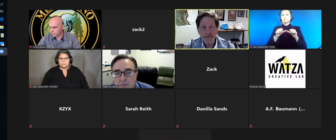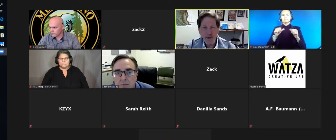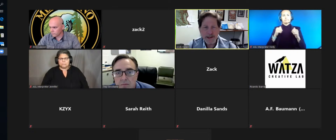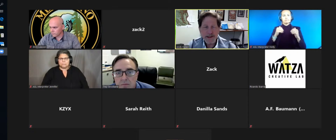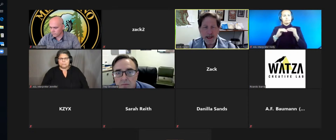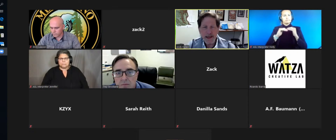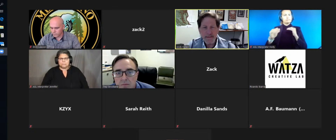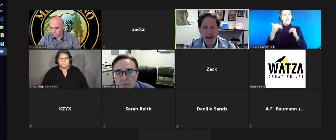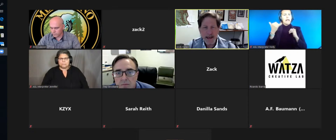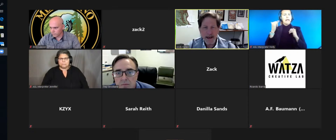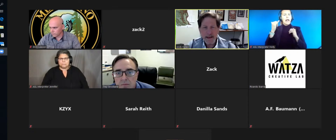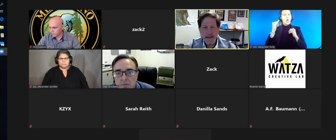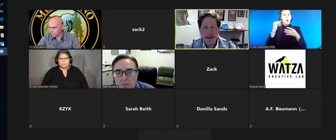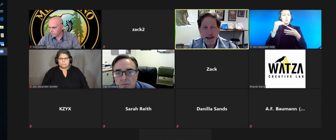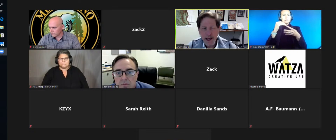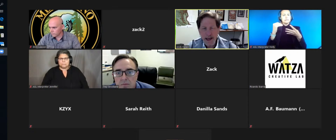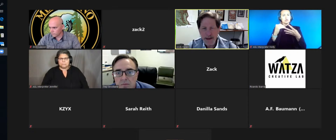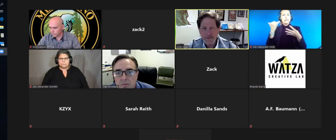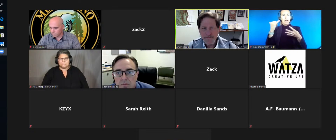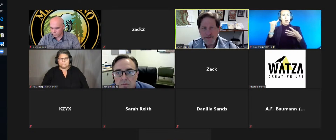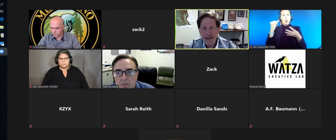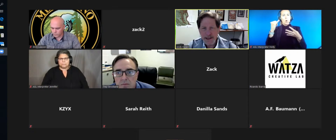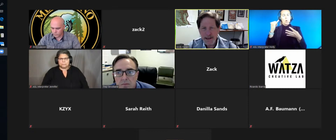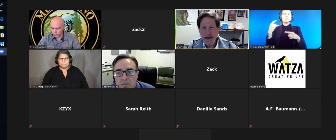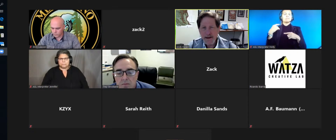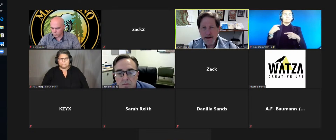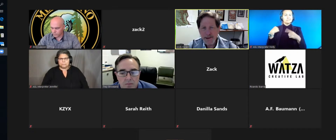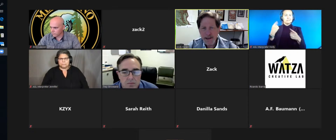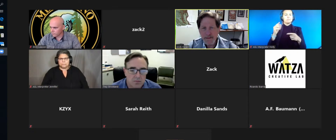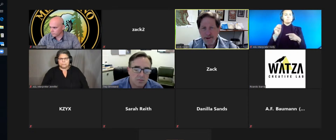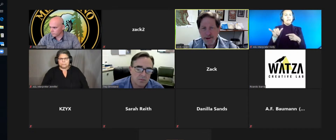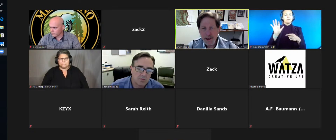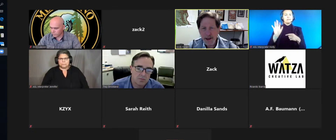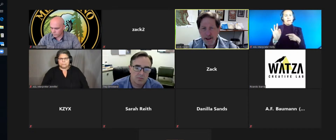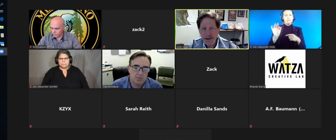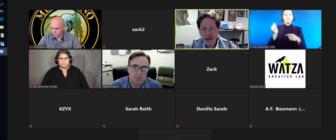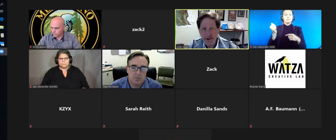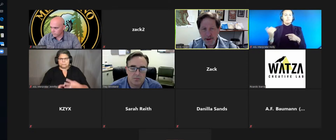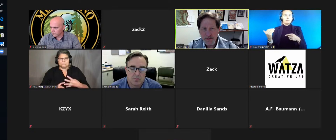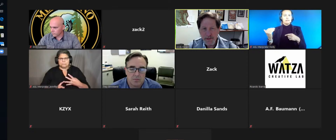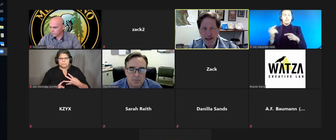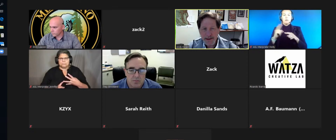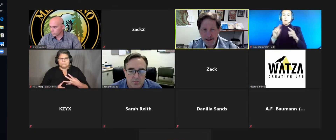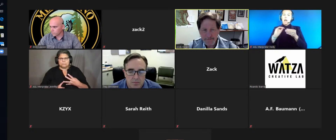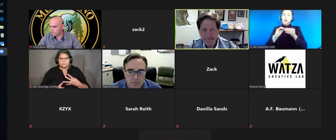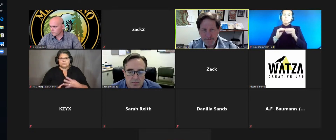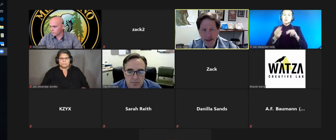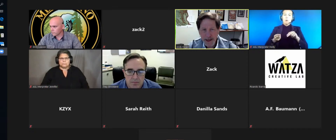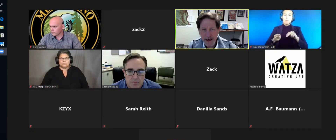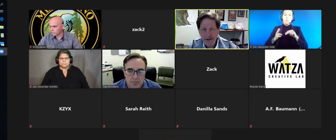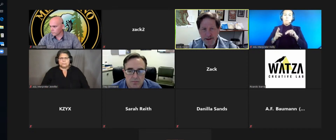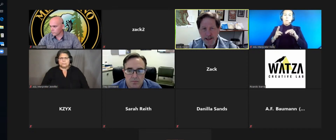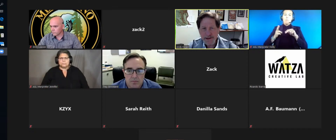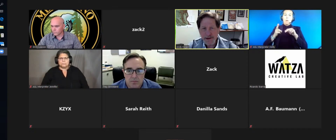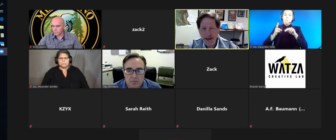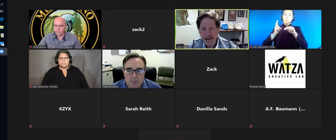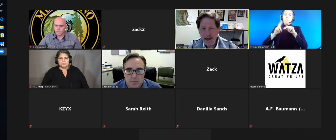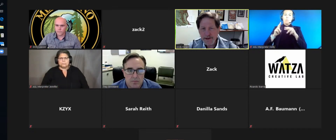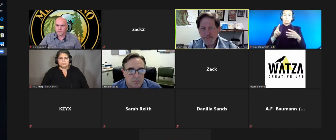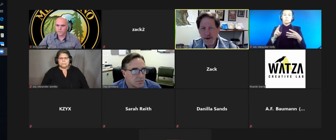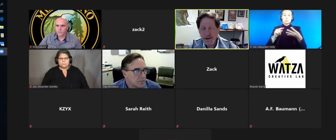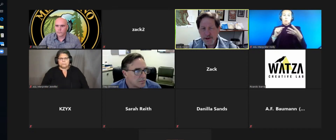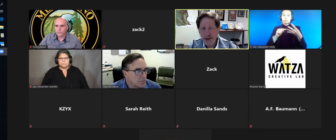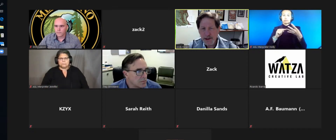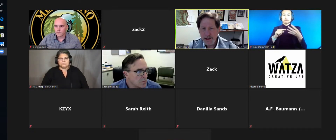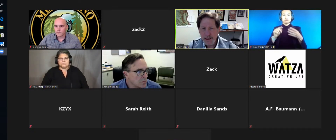data from the weeks ending May 9th and May 15th, but our numbers are continually rising. The testing rate